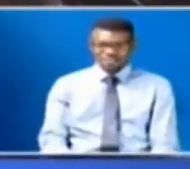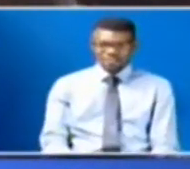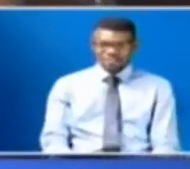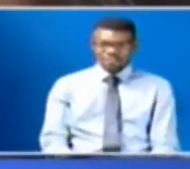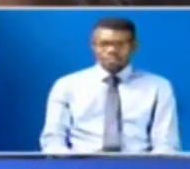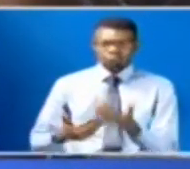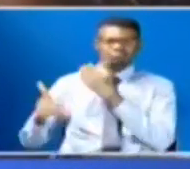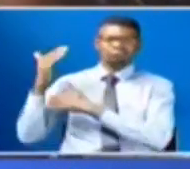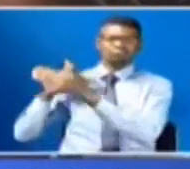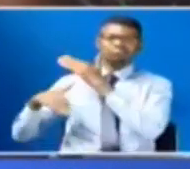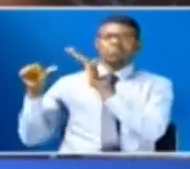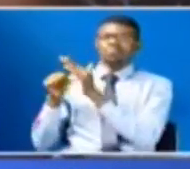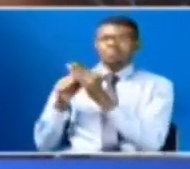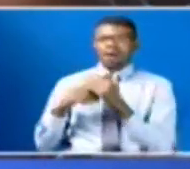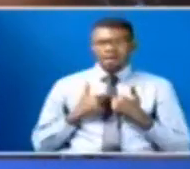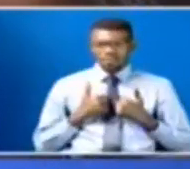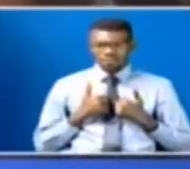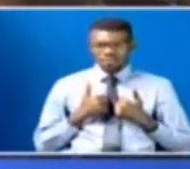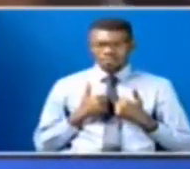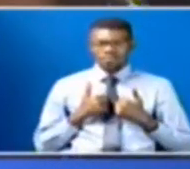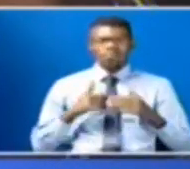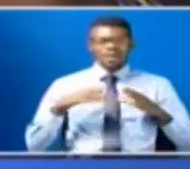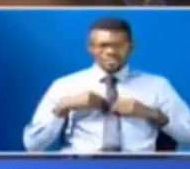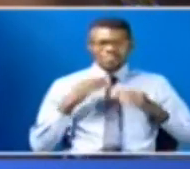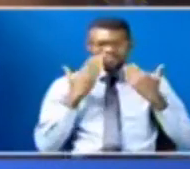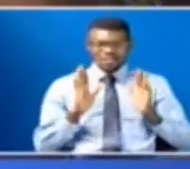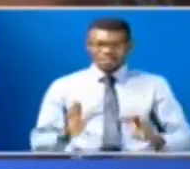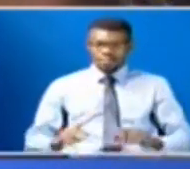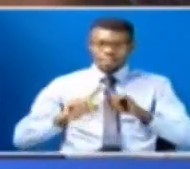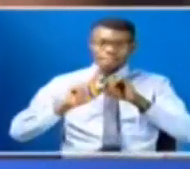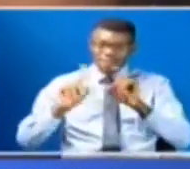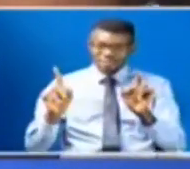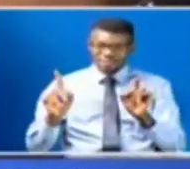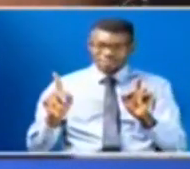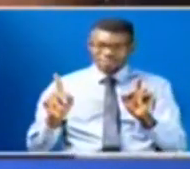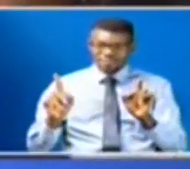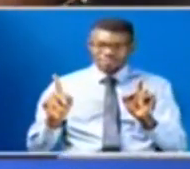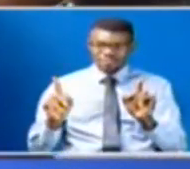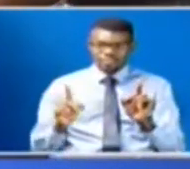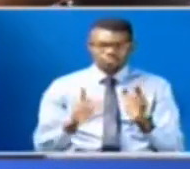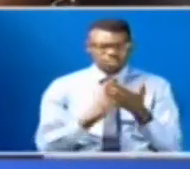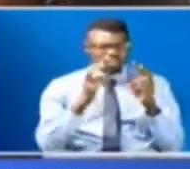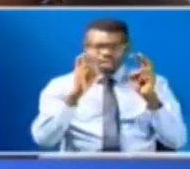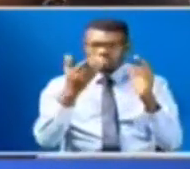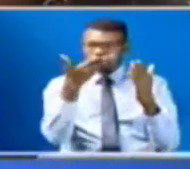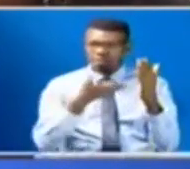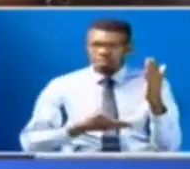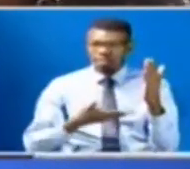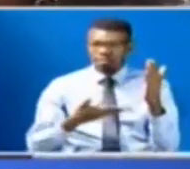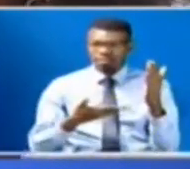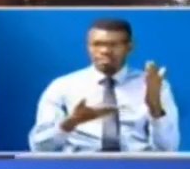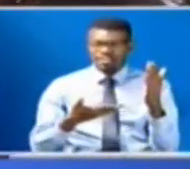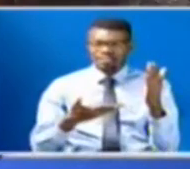You have historical injustice that has already been allowed. But then there are issues here which can make this matter